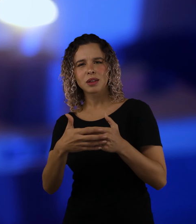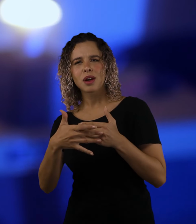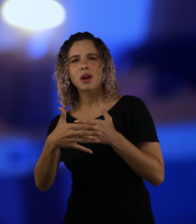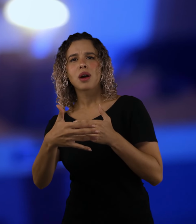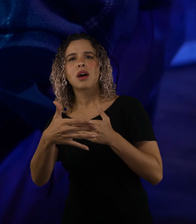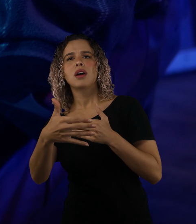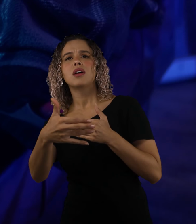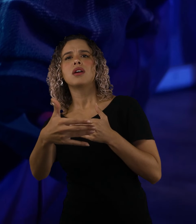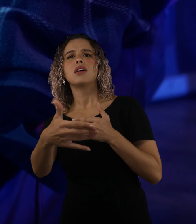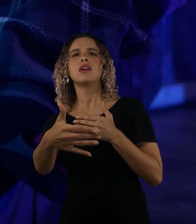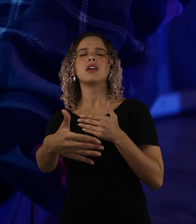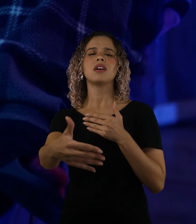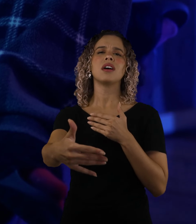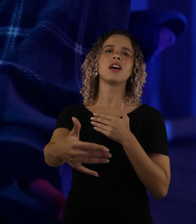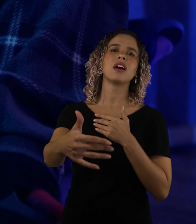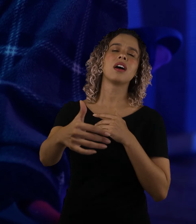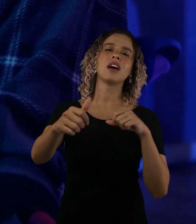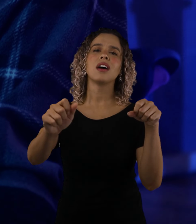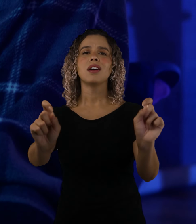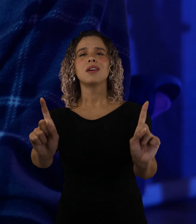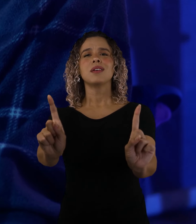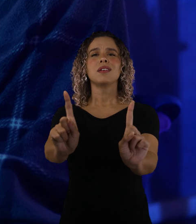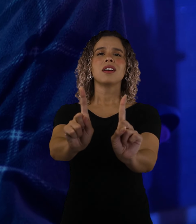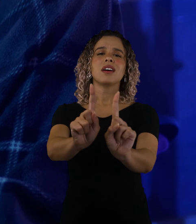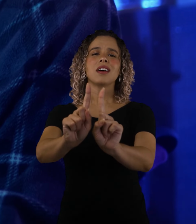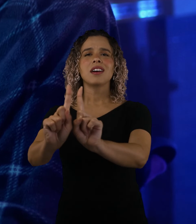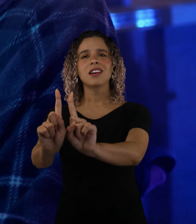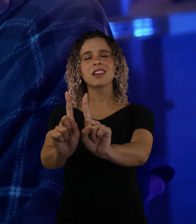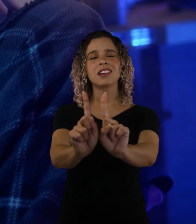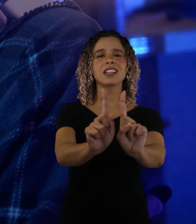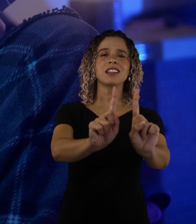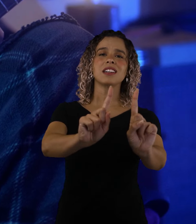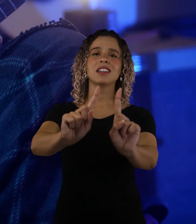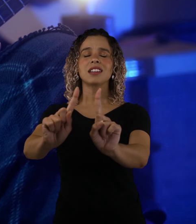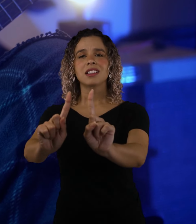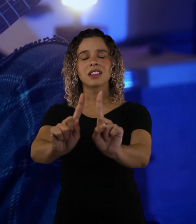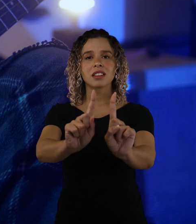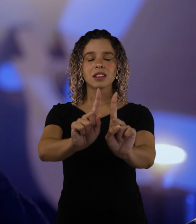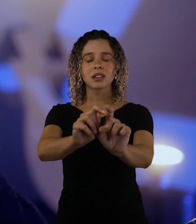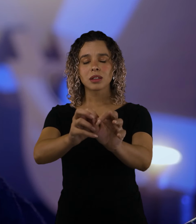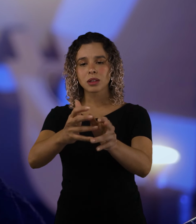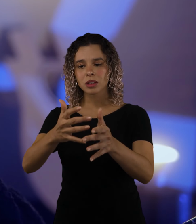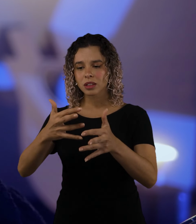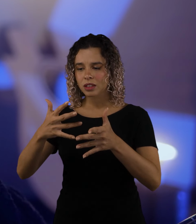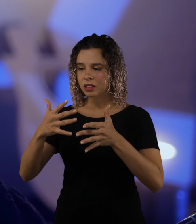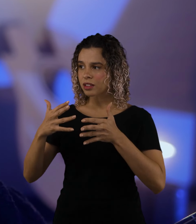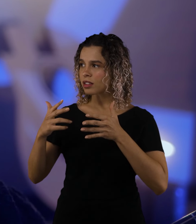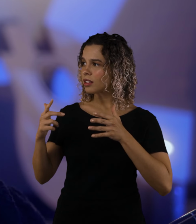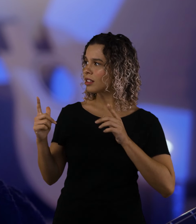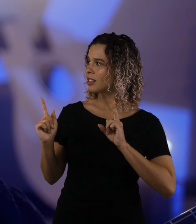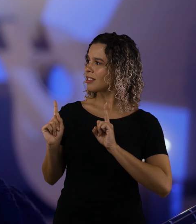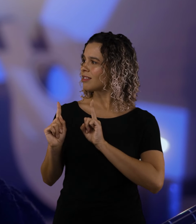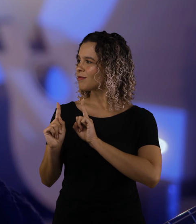our future days, days of you and me. Fecho os olhos e levo